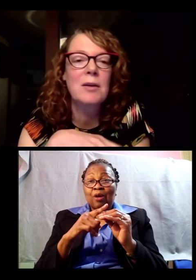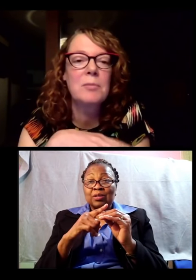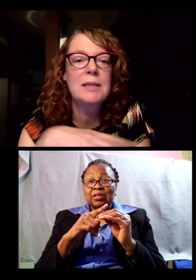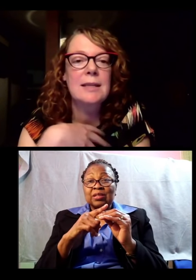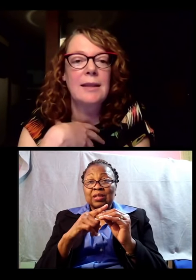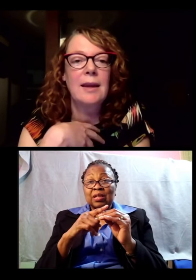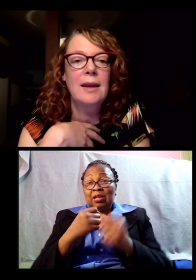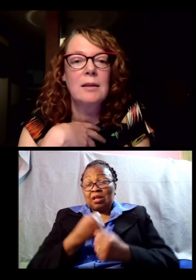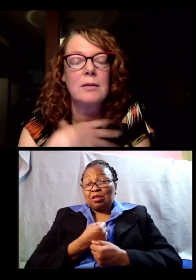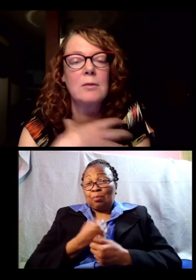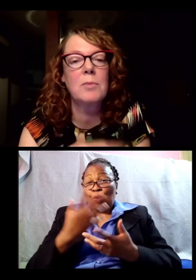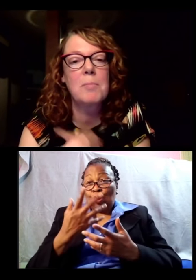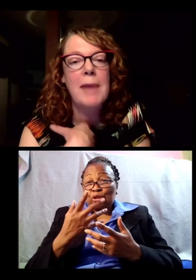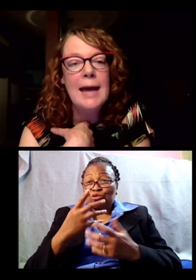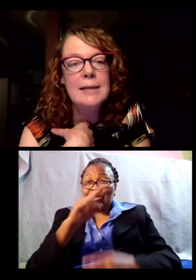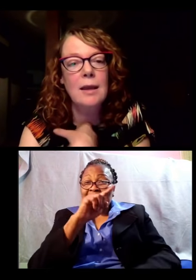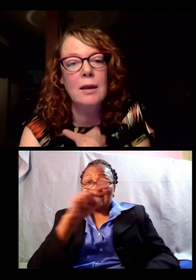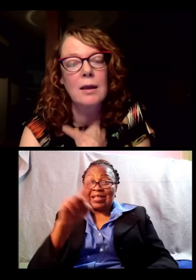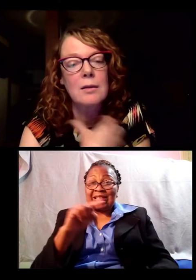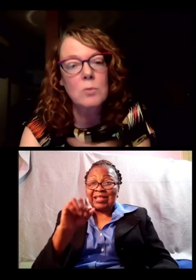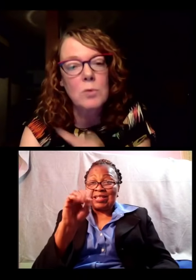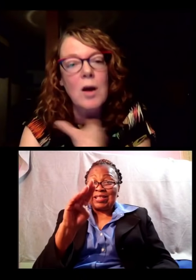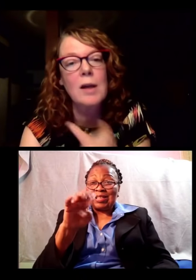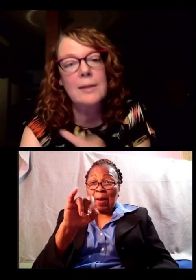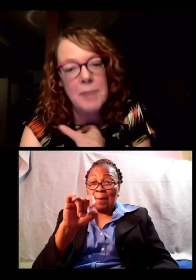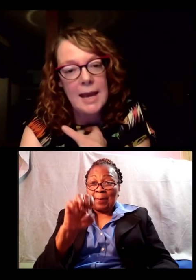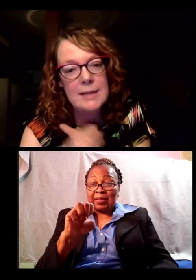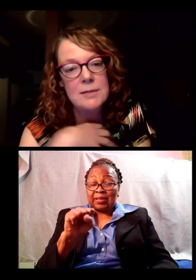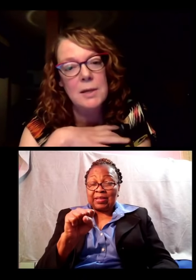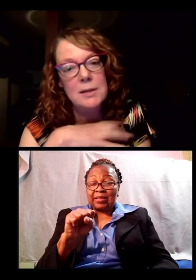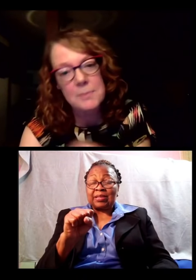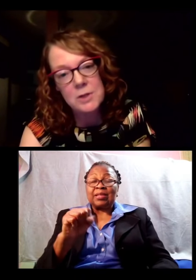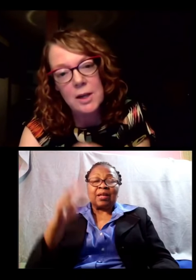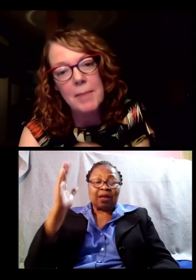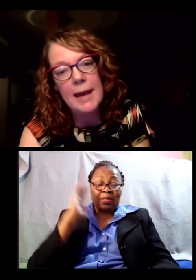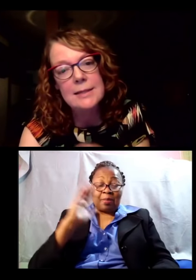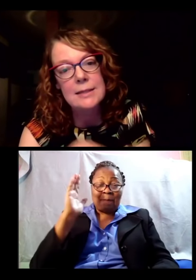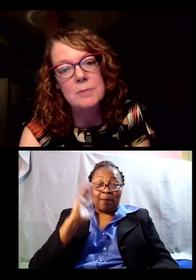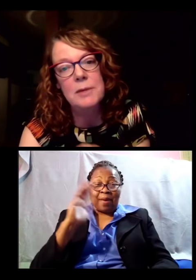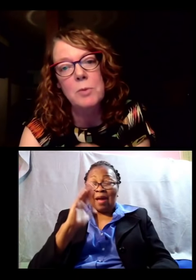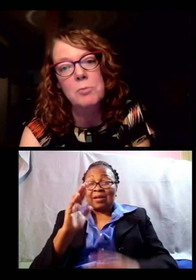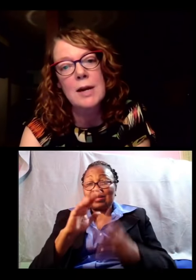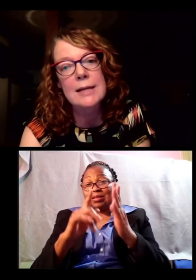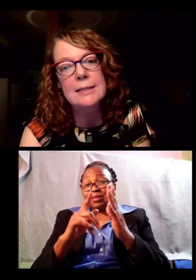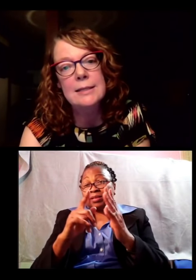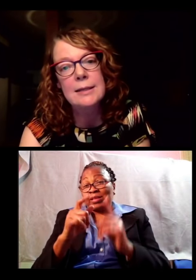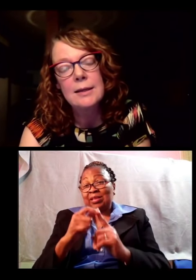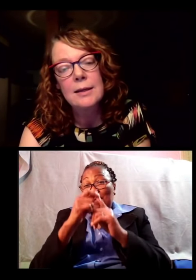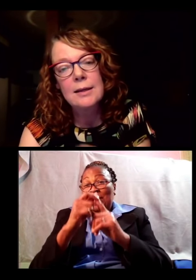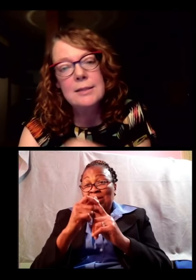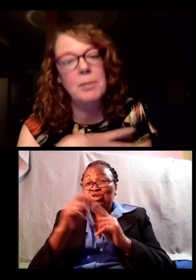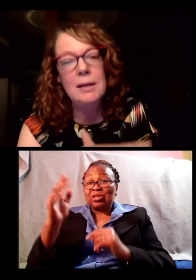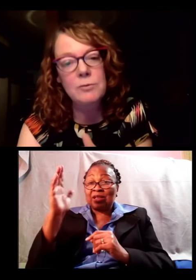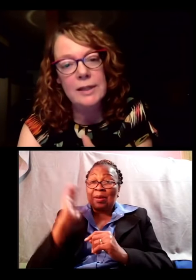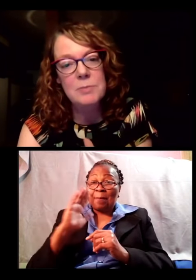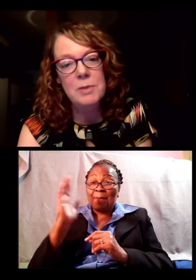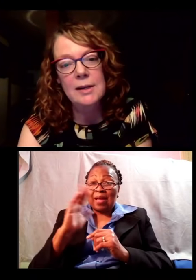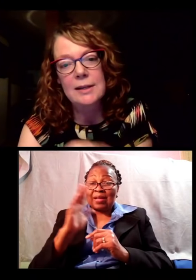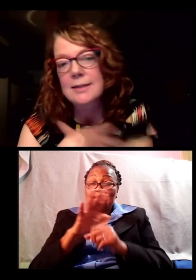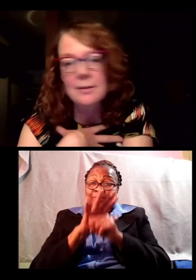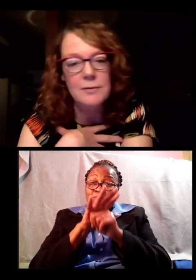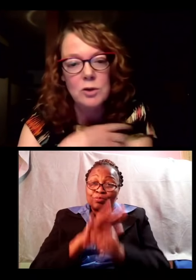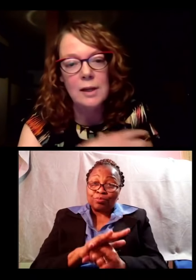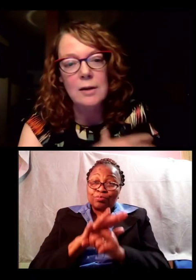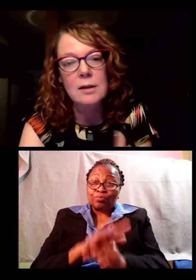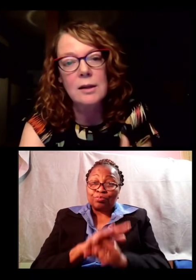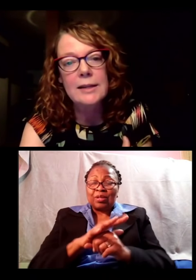and zombies, and that, you know, the past can, recalling the past, especially a past that's been repressed, is a painful